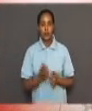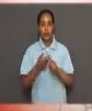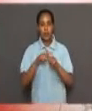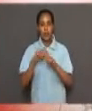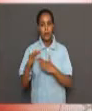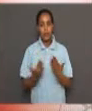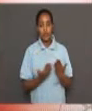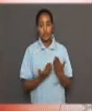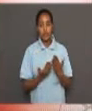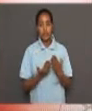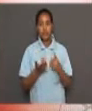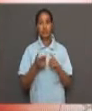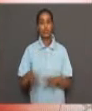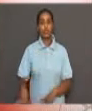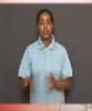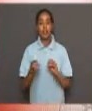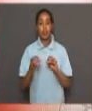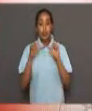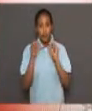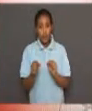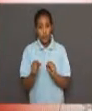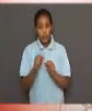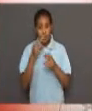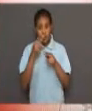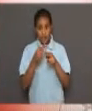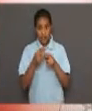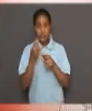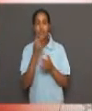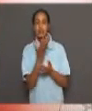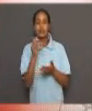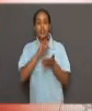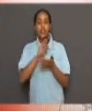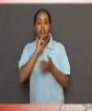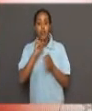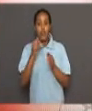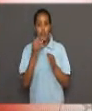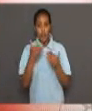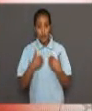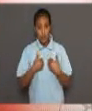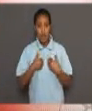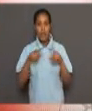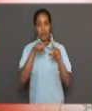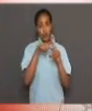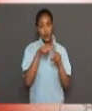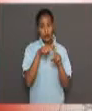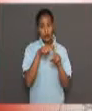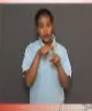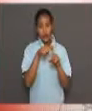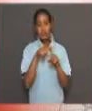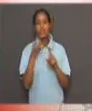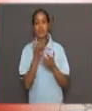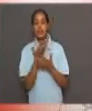Welcome back, students. Were you able to name the substance that is formed at the cathode and